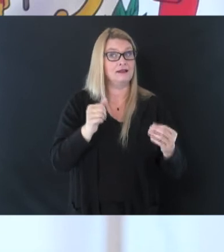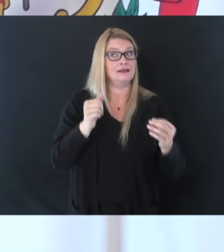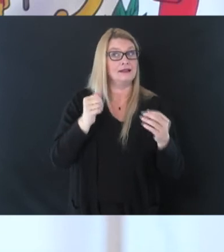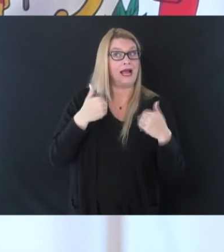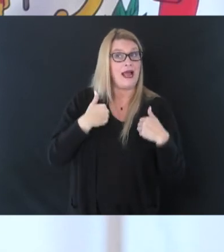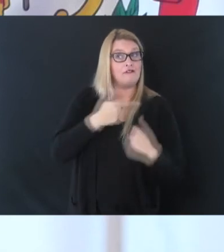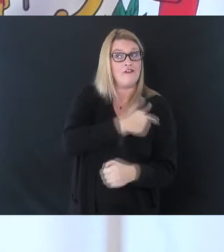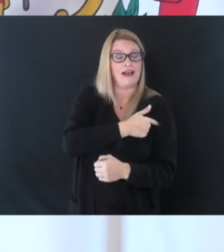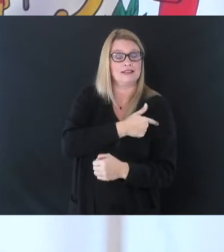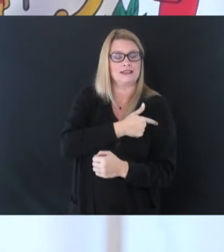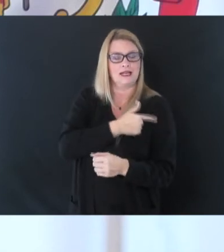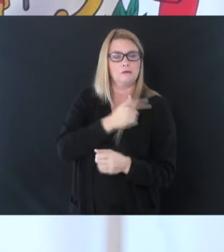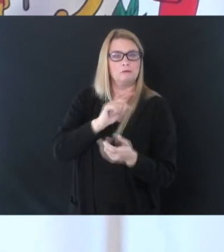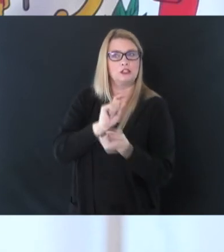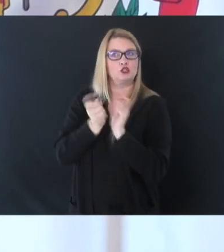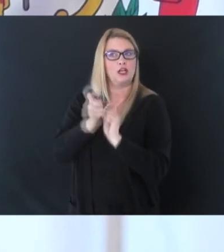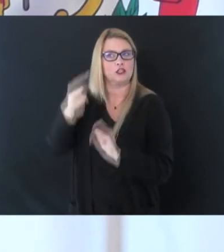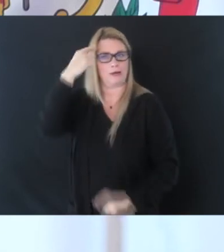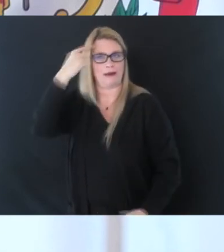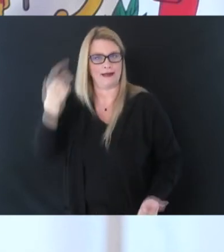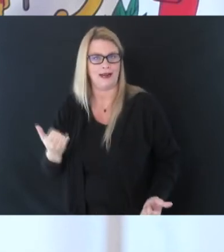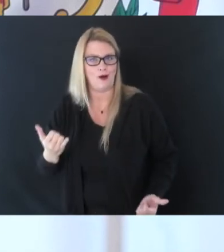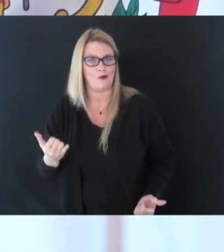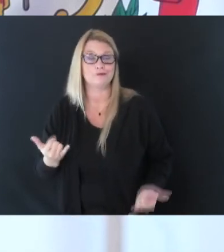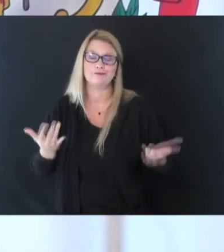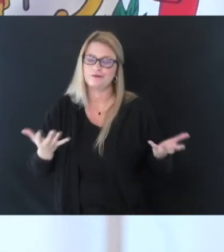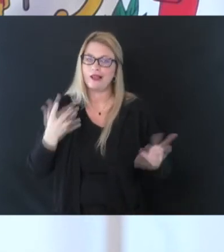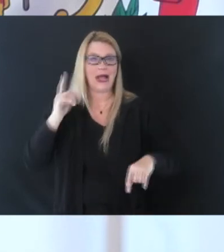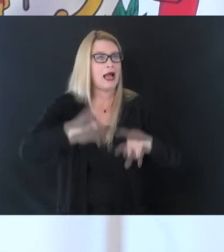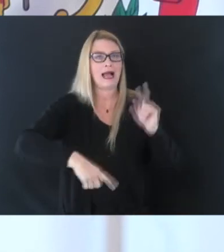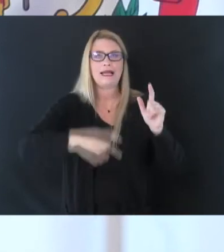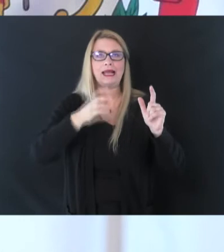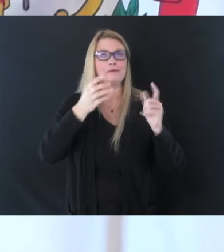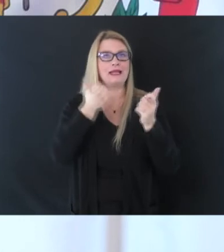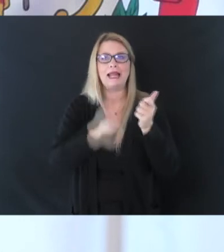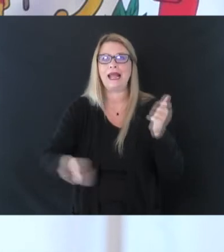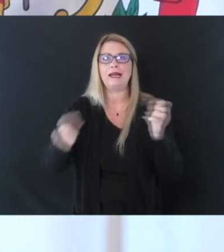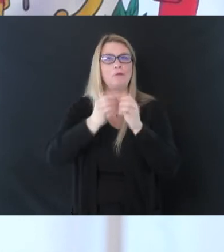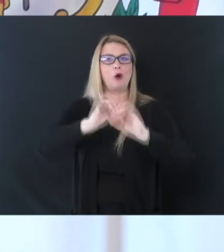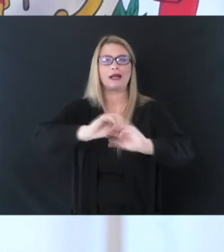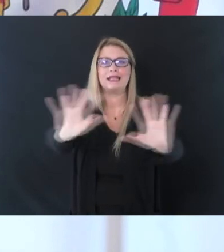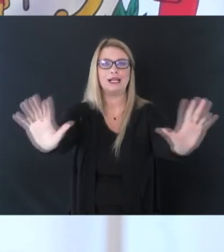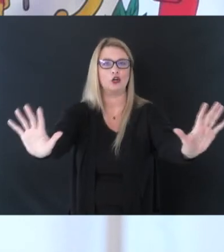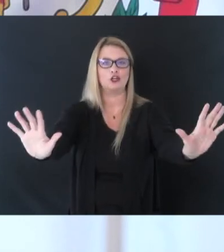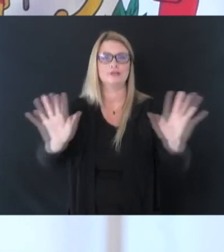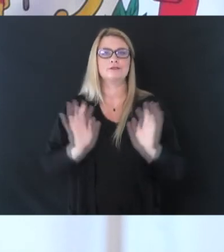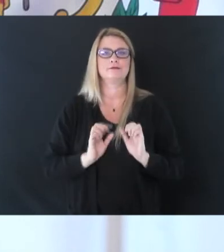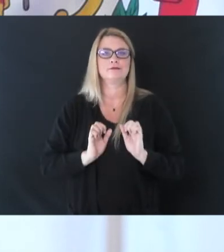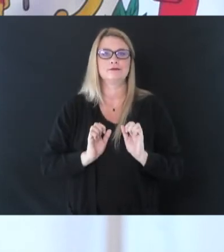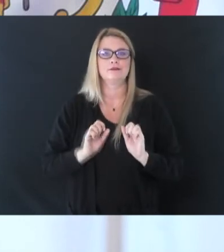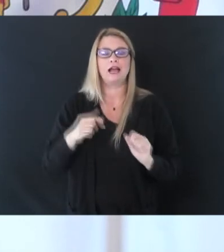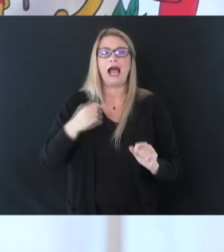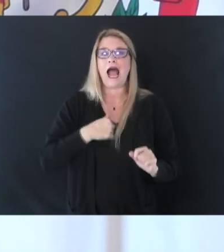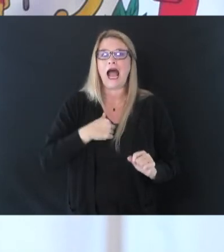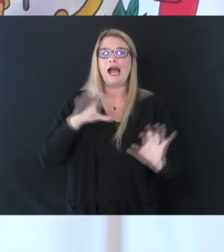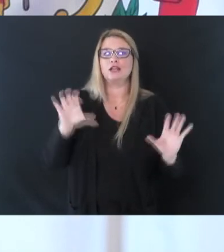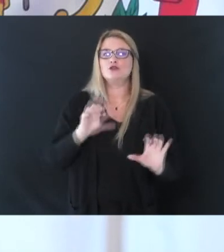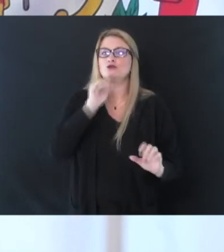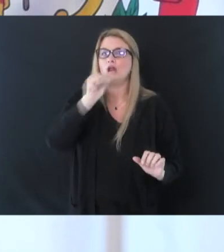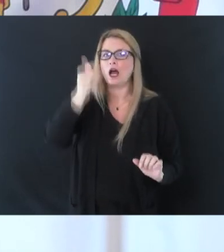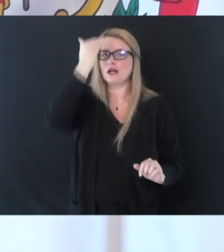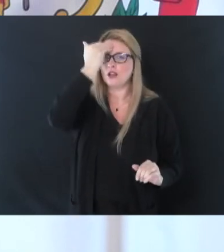than 50. I can't be any more clear. I can't be any more clear. You know, absolutely, I do not know